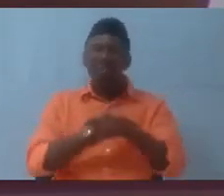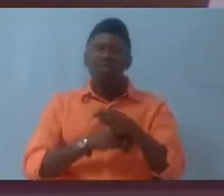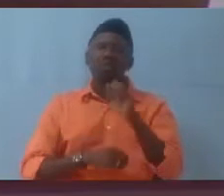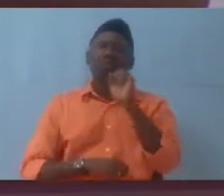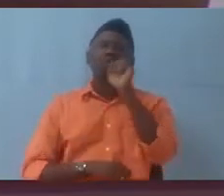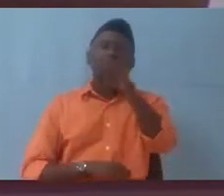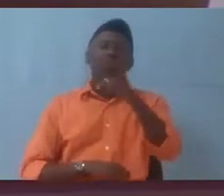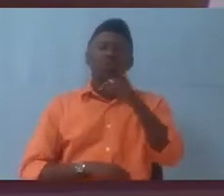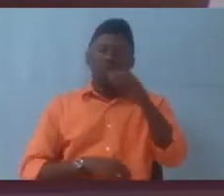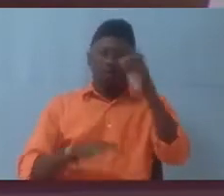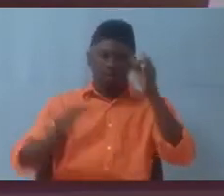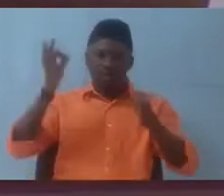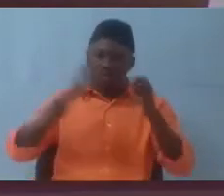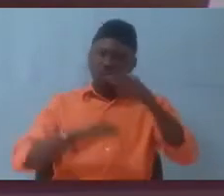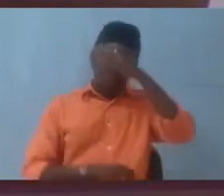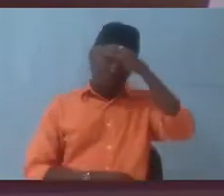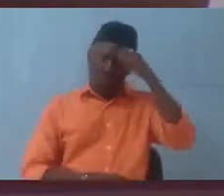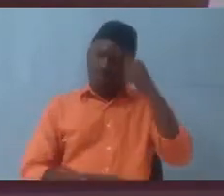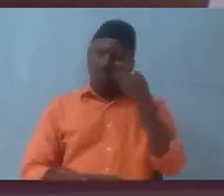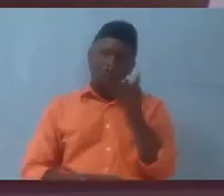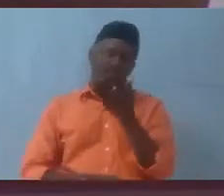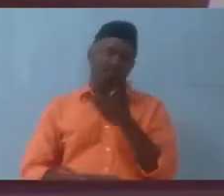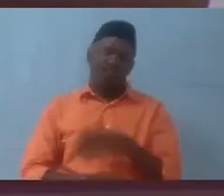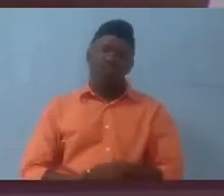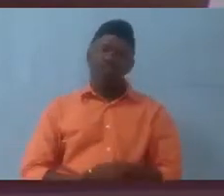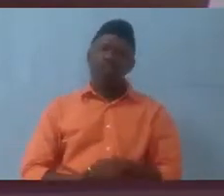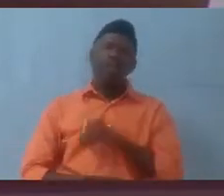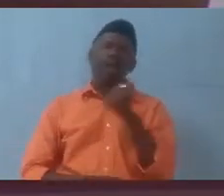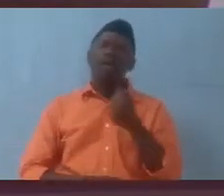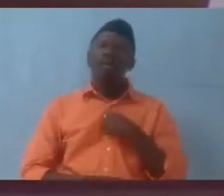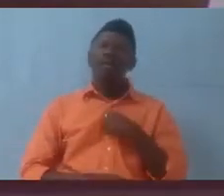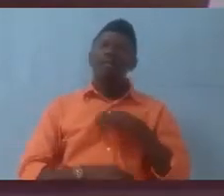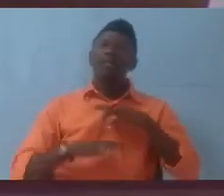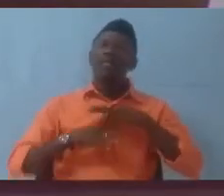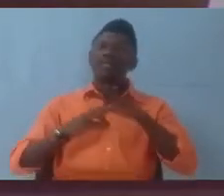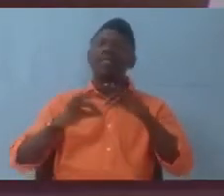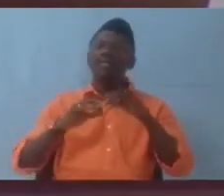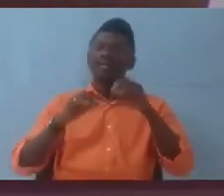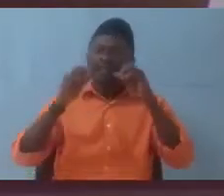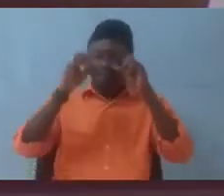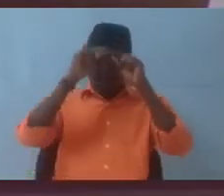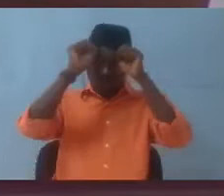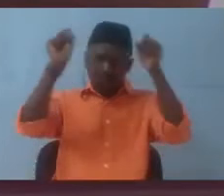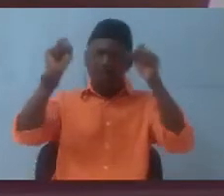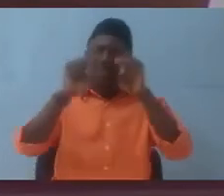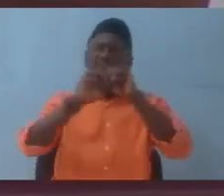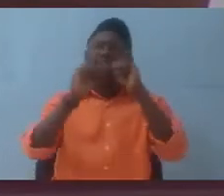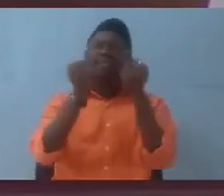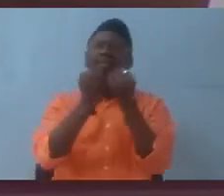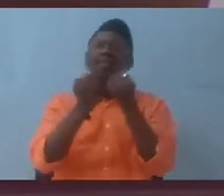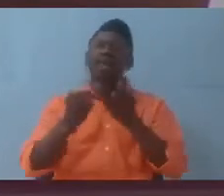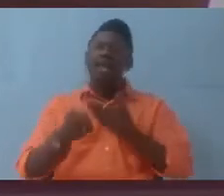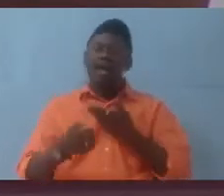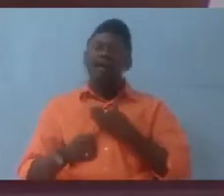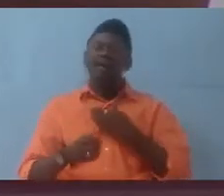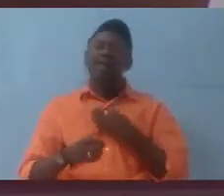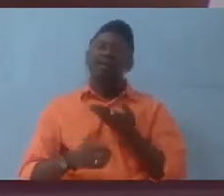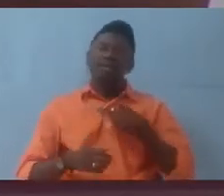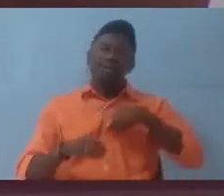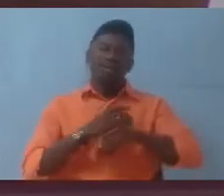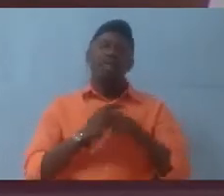xamne mo doon duggal loxom ci atté yoyu. And the interest that they had in this matter. Ak li nga xamne moy ité bi nga xamne mom lañ ci